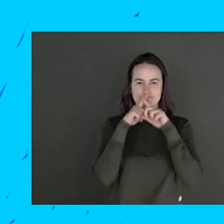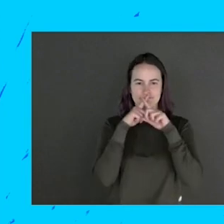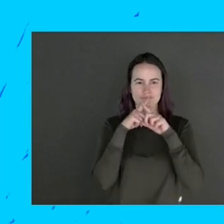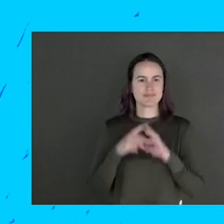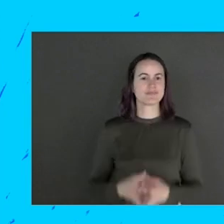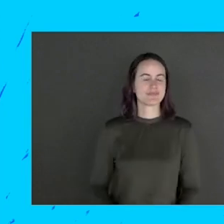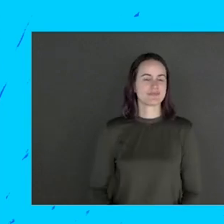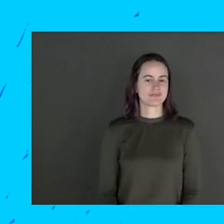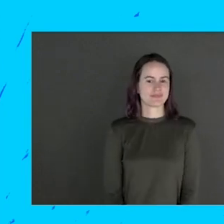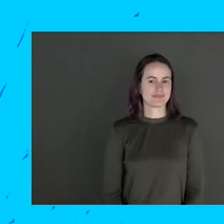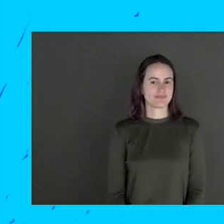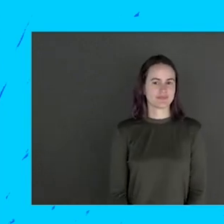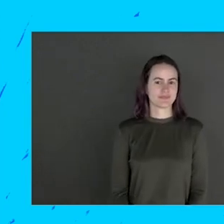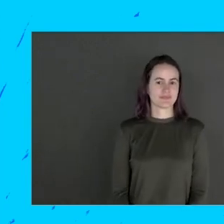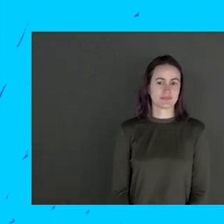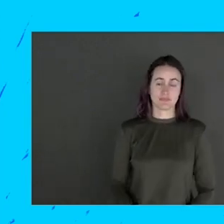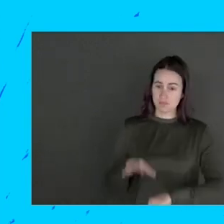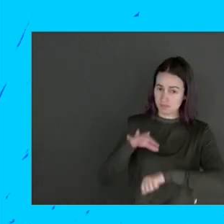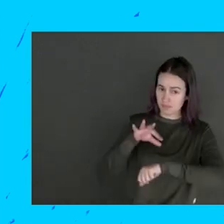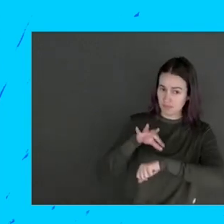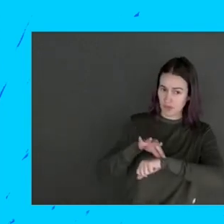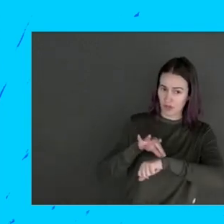Did we lose Dr. Owen?